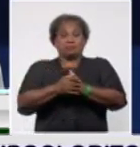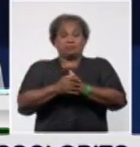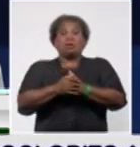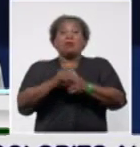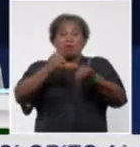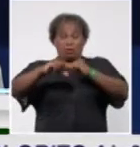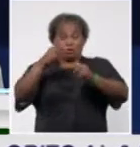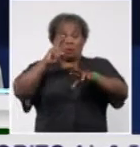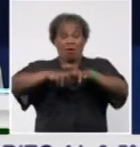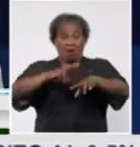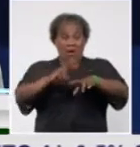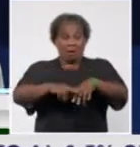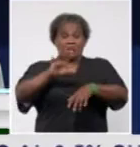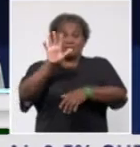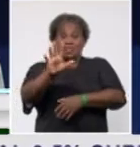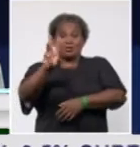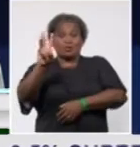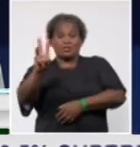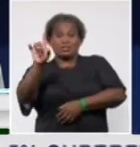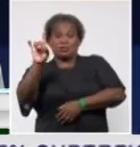539 in Havana's,